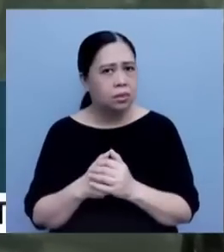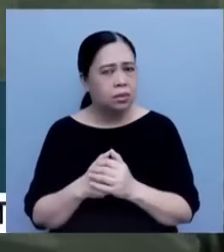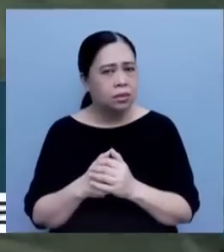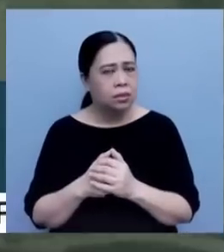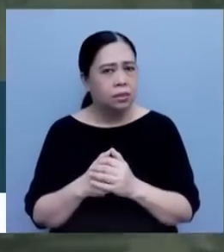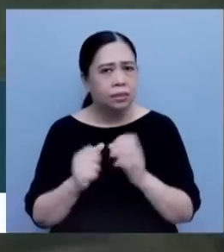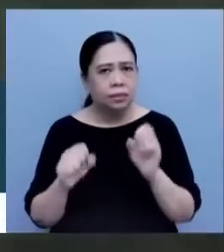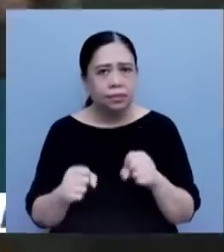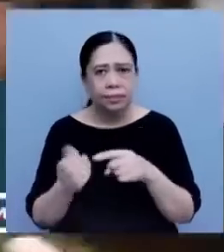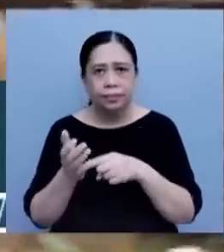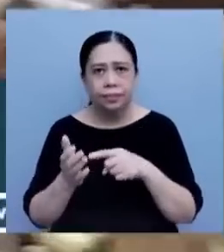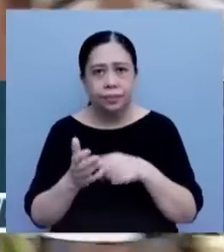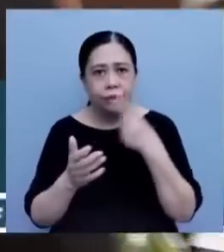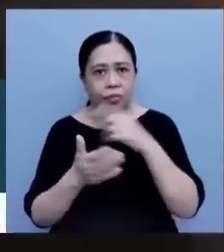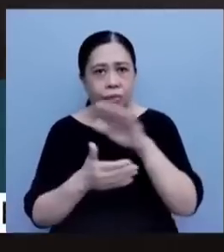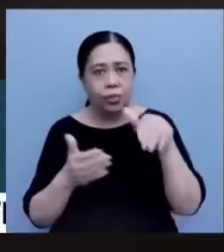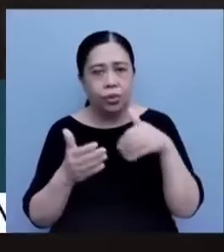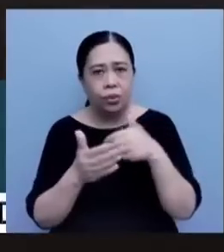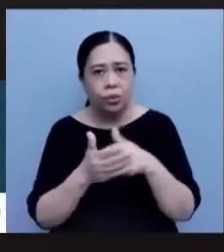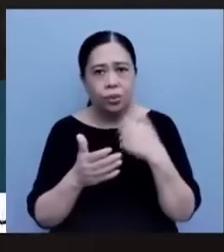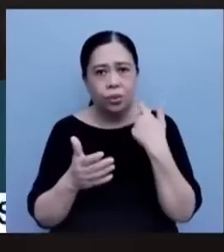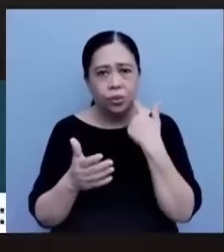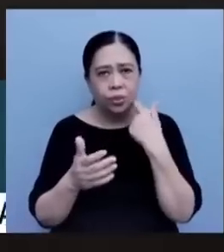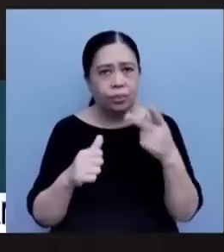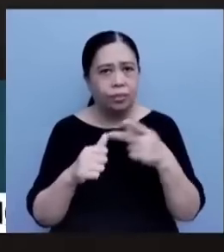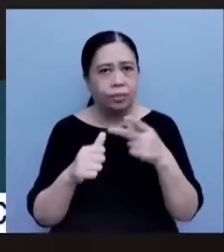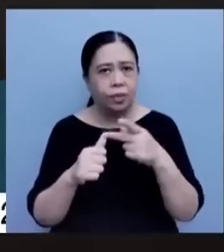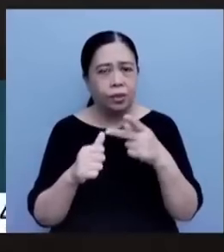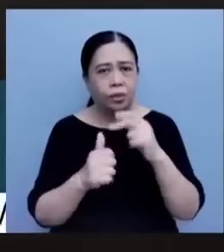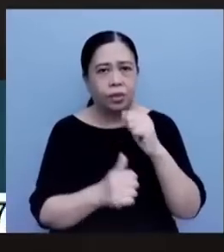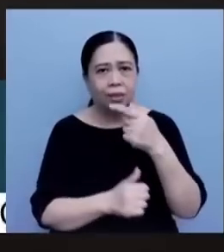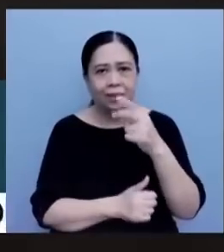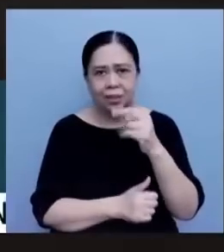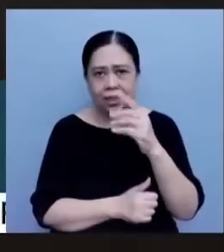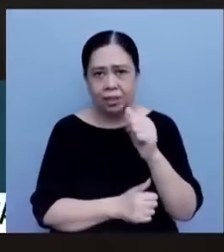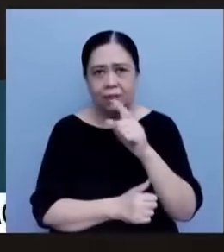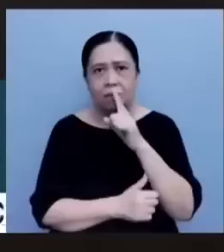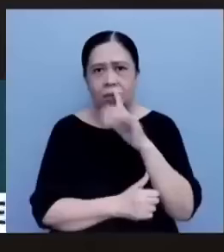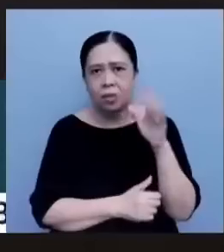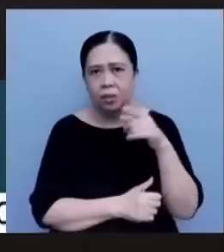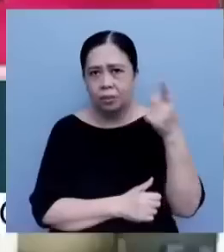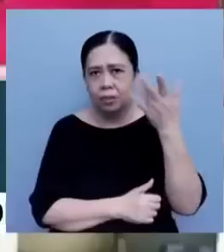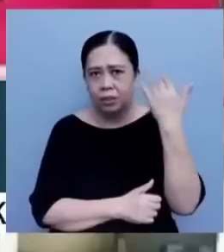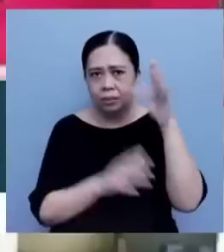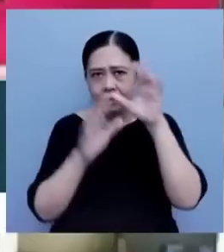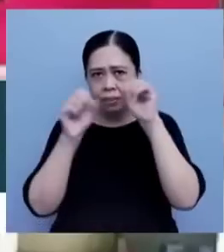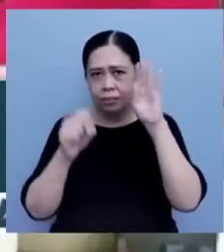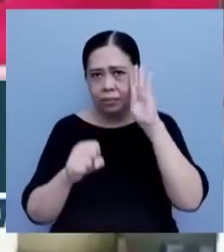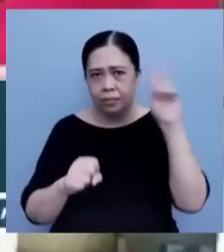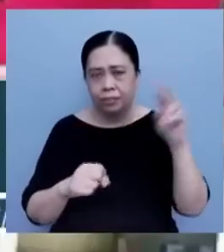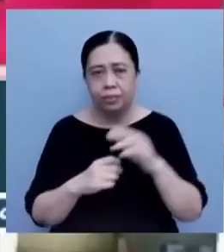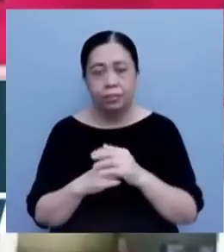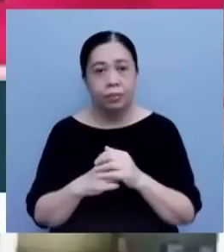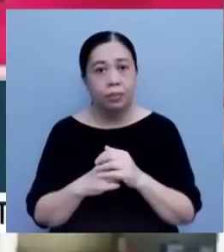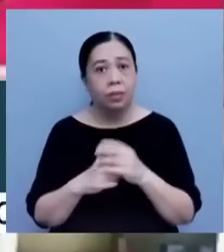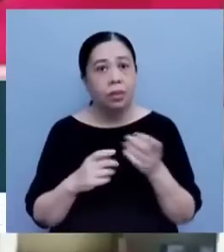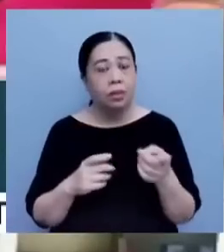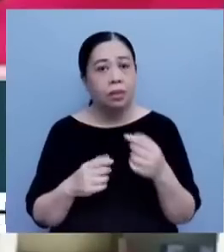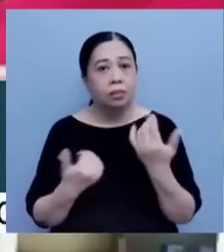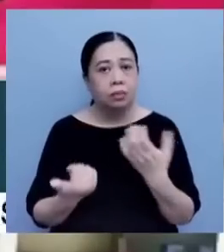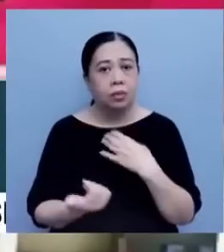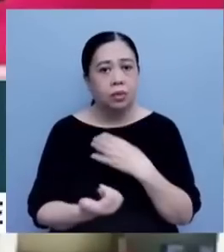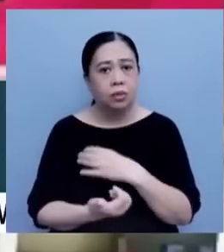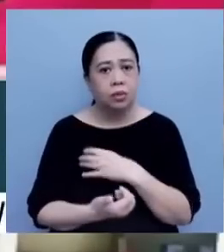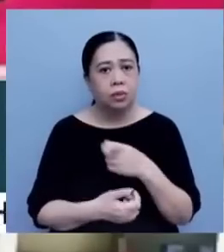health care for all is one of the priority agendas of President Marcos Jr. Meanwhile, lawmaker Janet